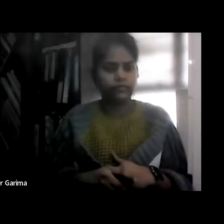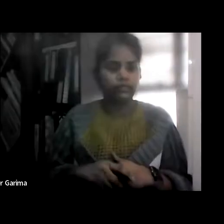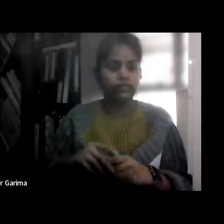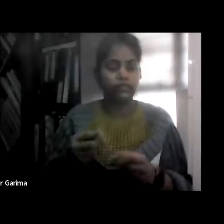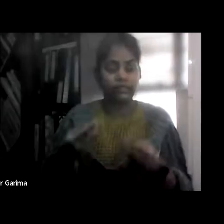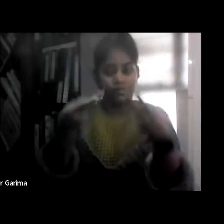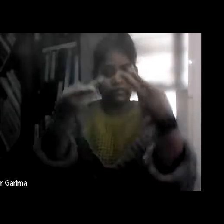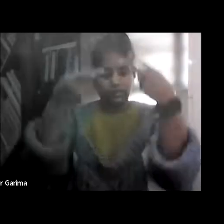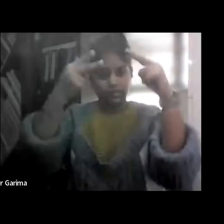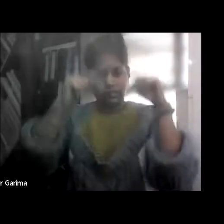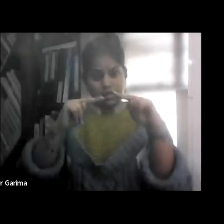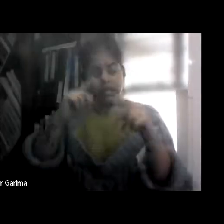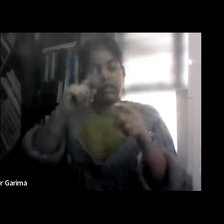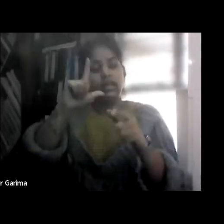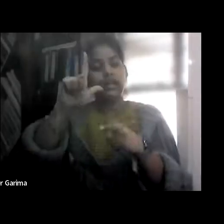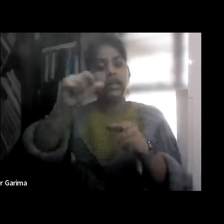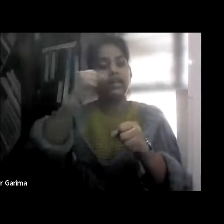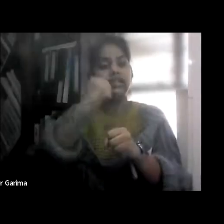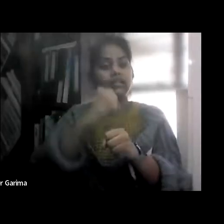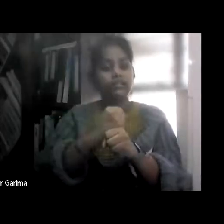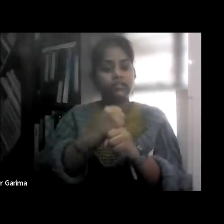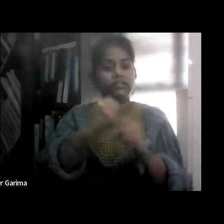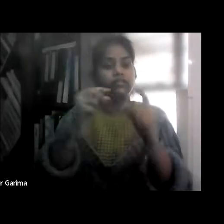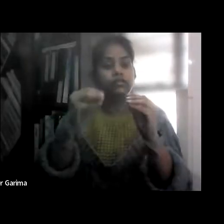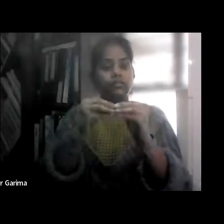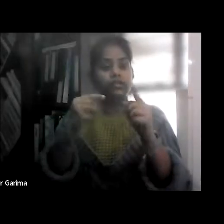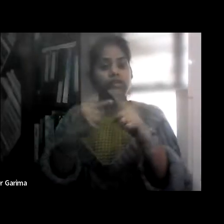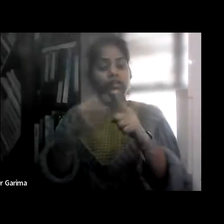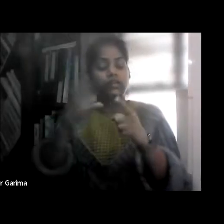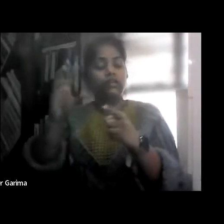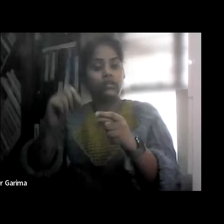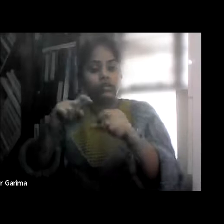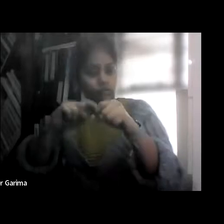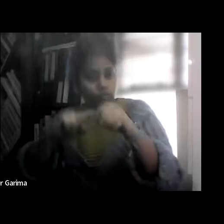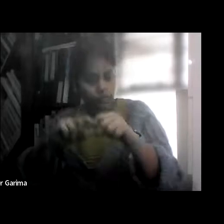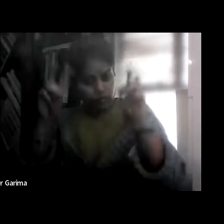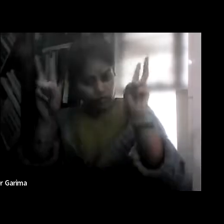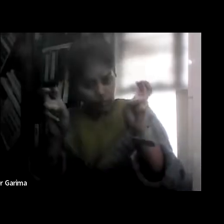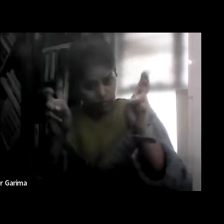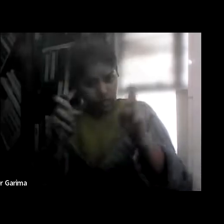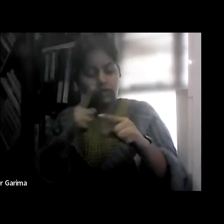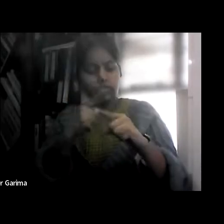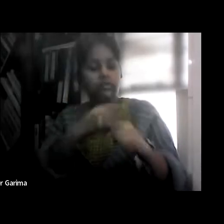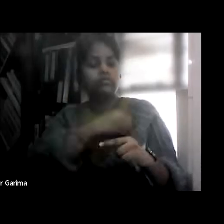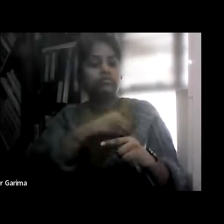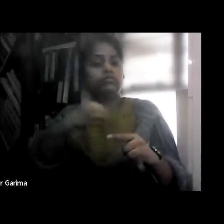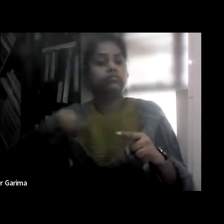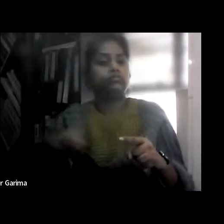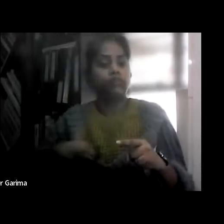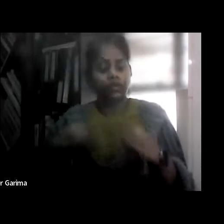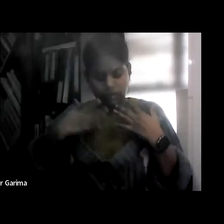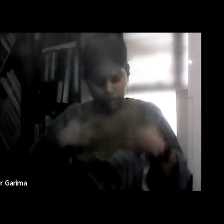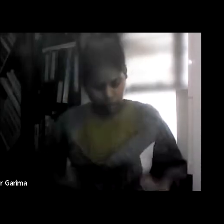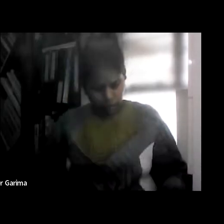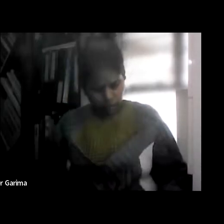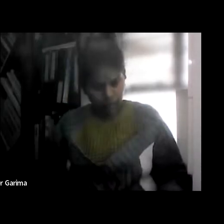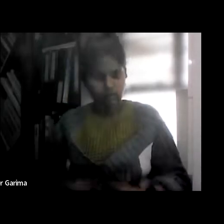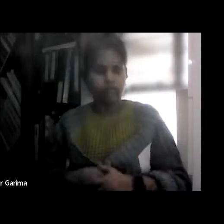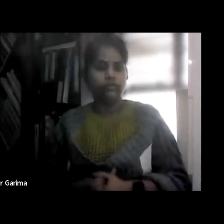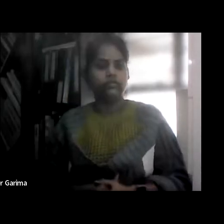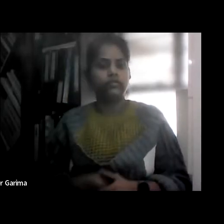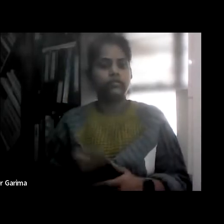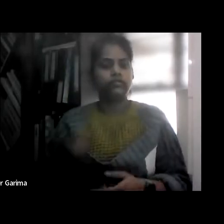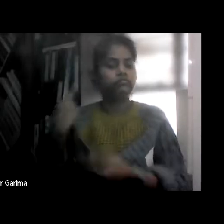with LGBTQ issues and medical humanities. She's the author of Queering Translation History,